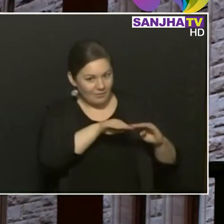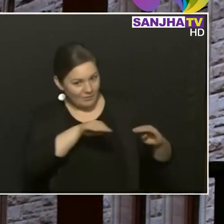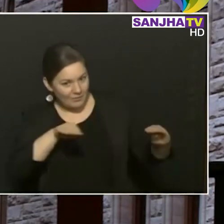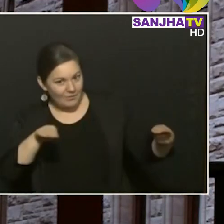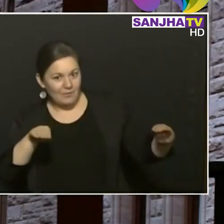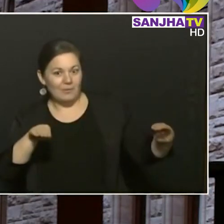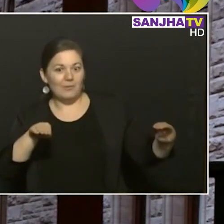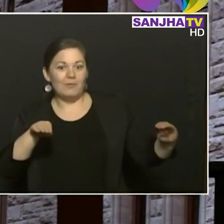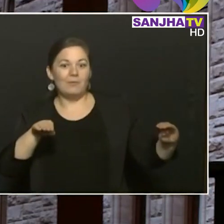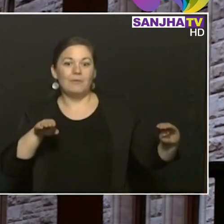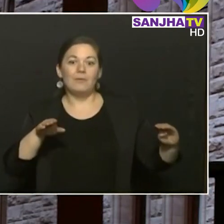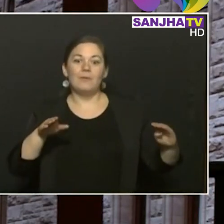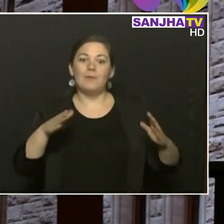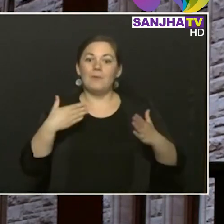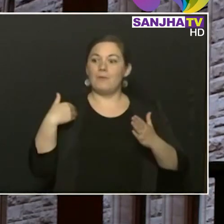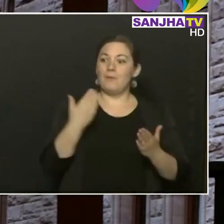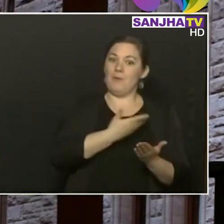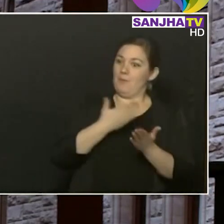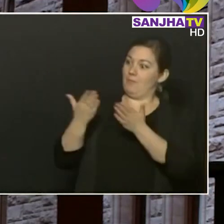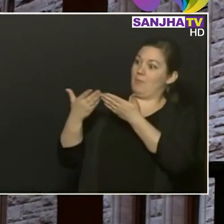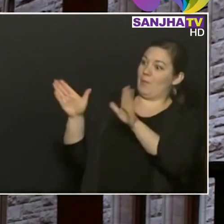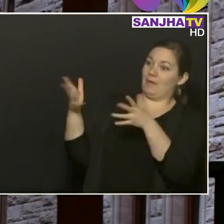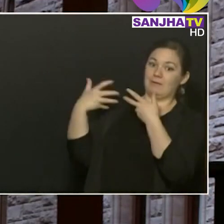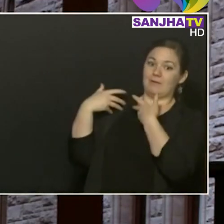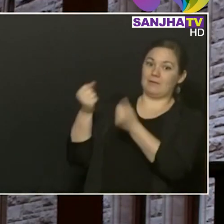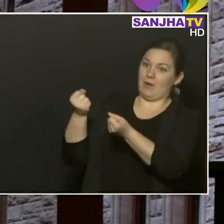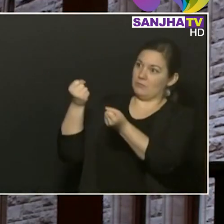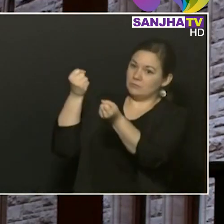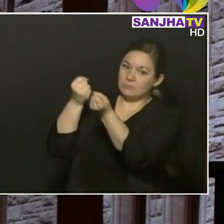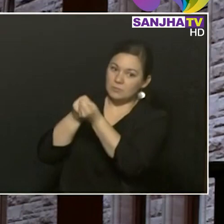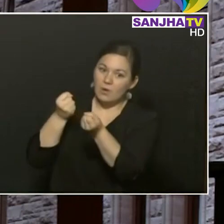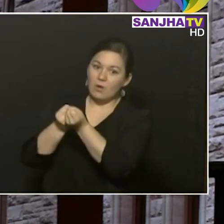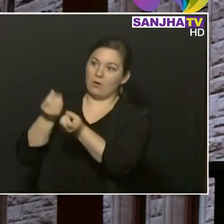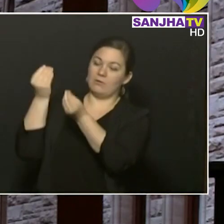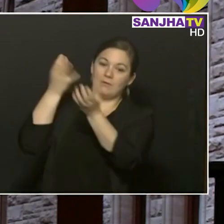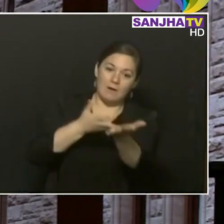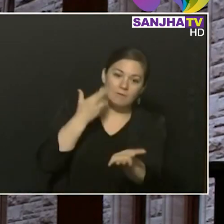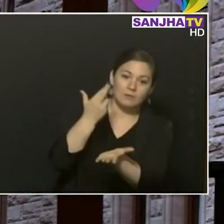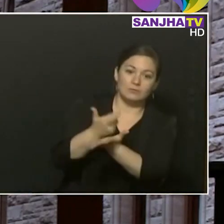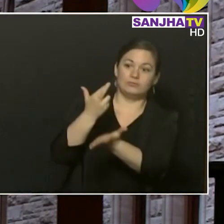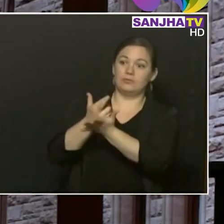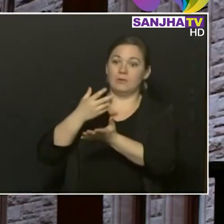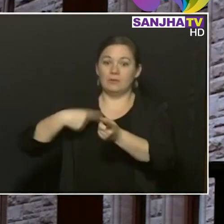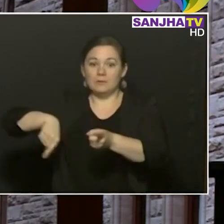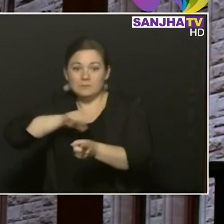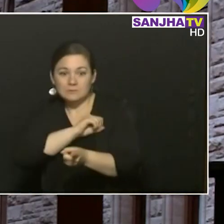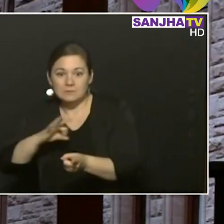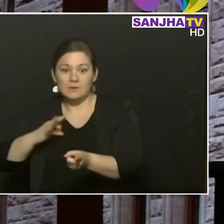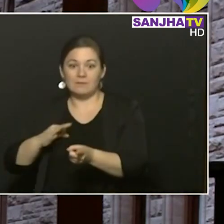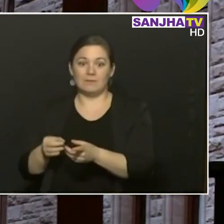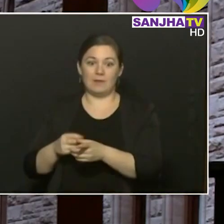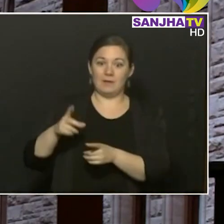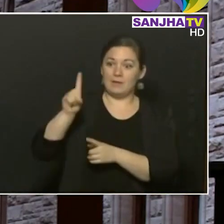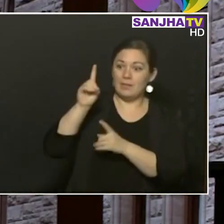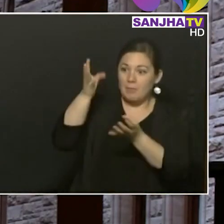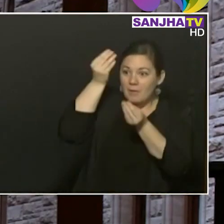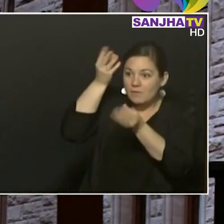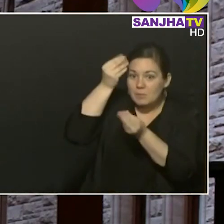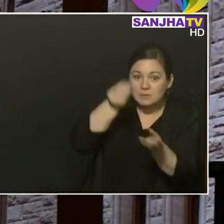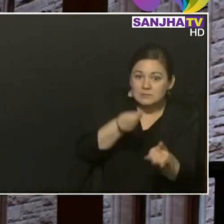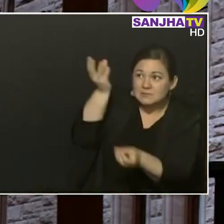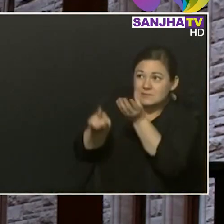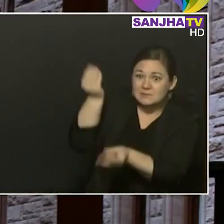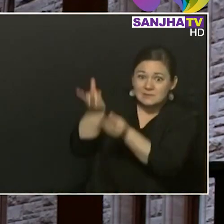need, both when technical supports as well as staffing and data entry, etc., to go and do that intense case contact